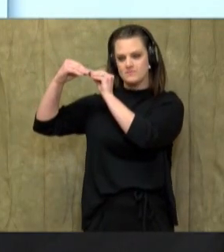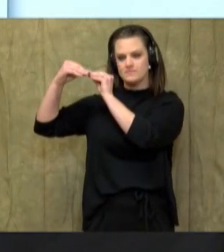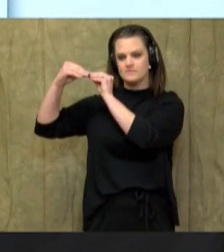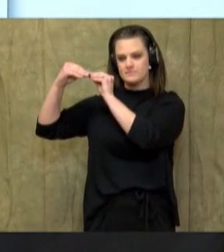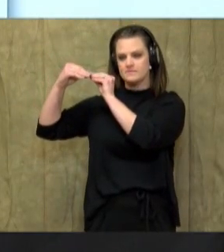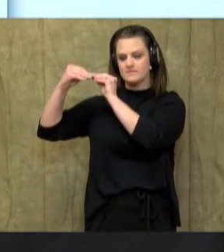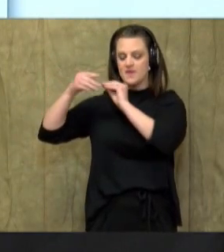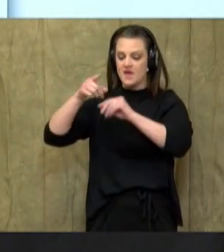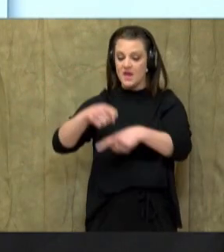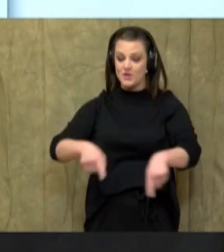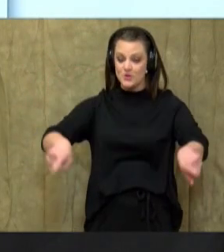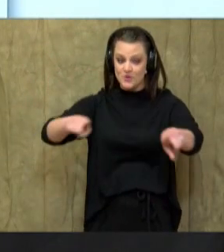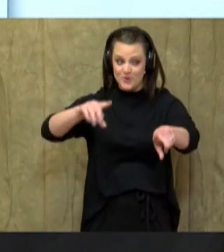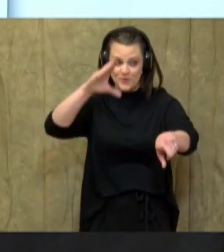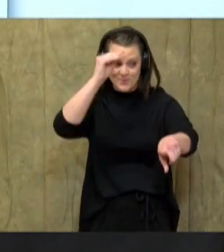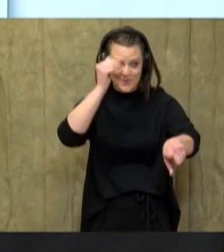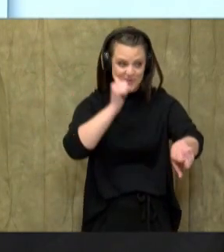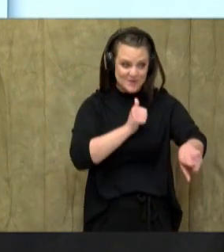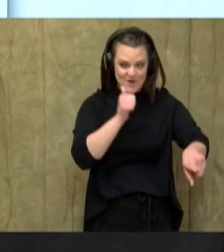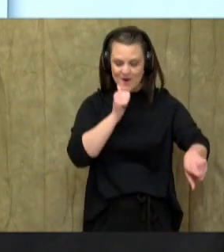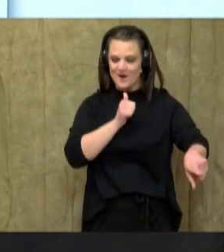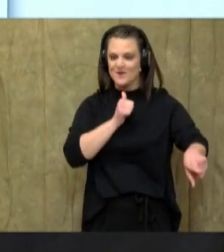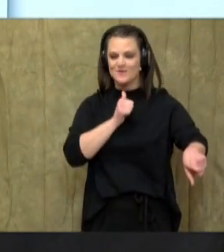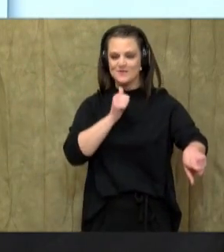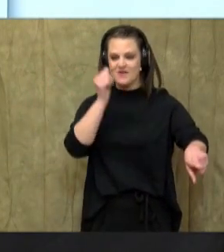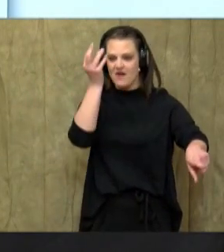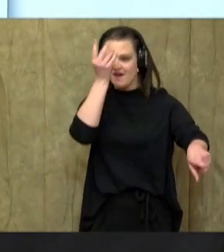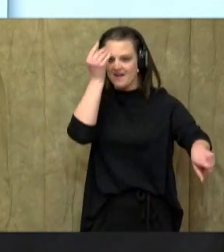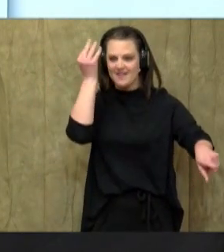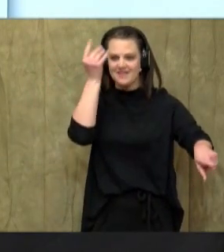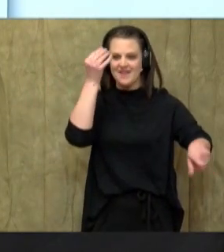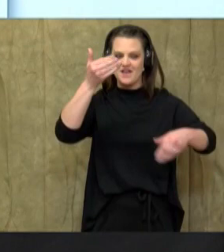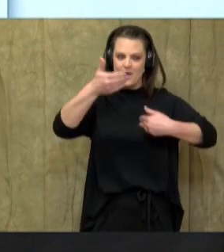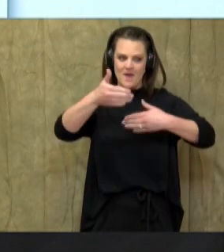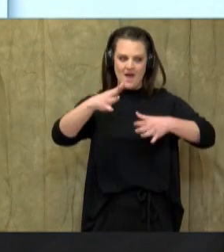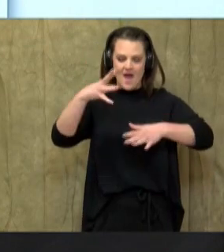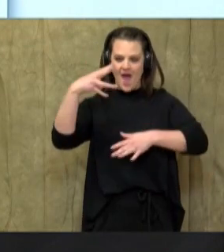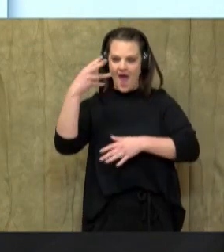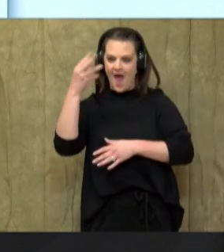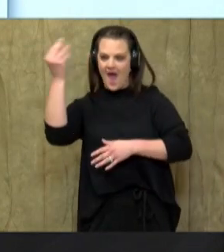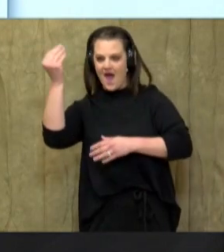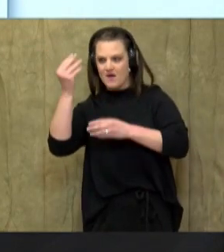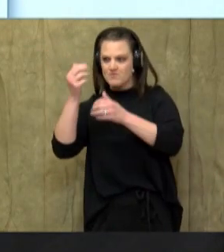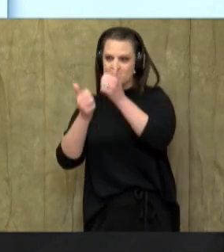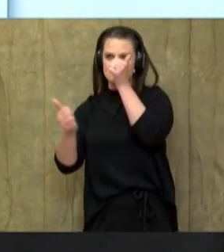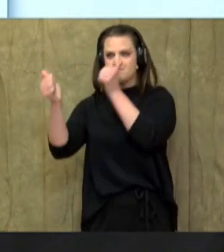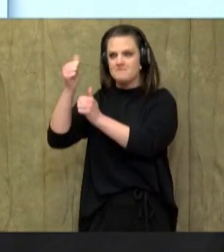and you, boys and girls, are thinking out of the box.